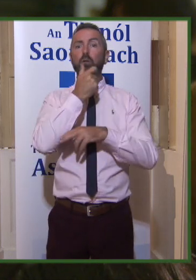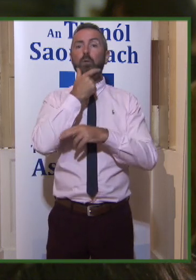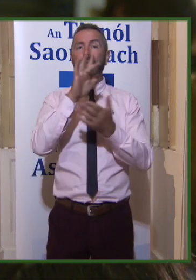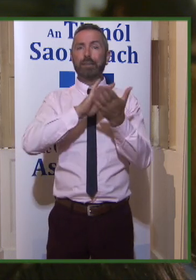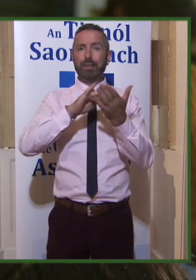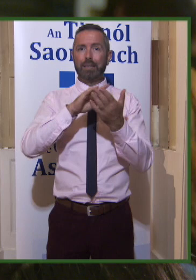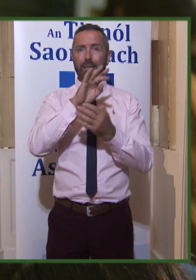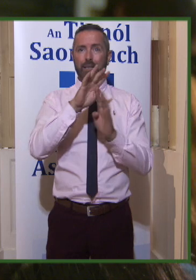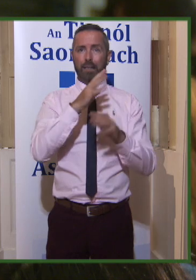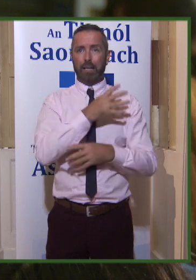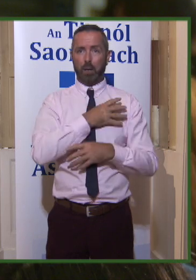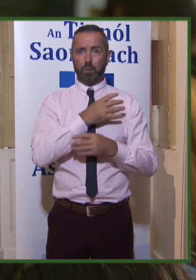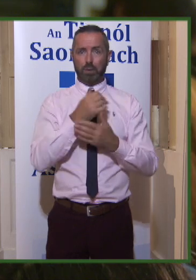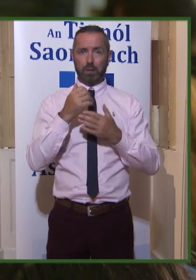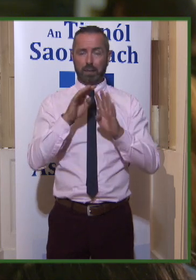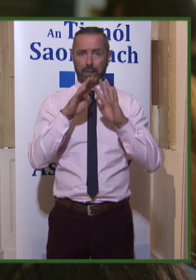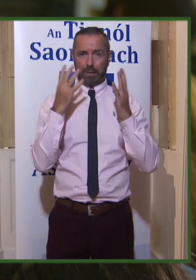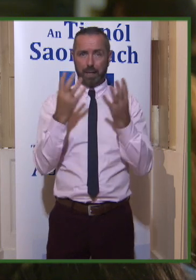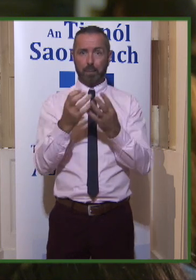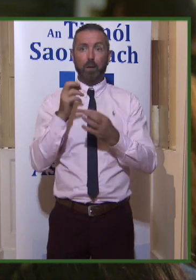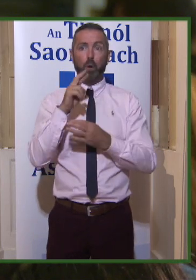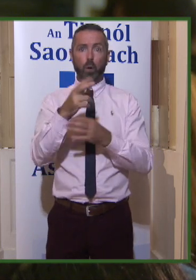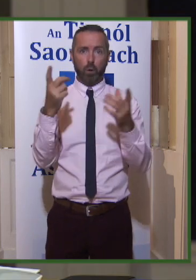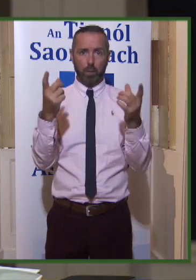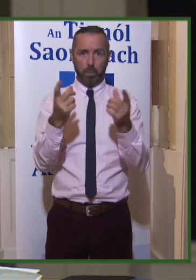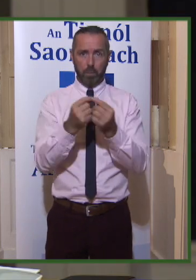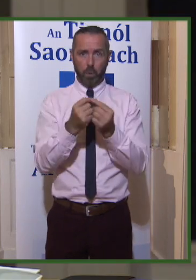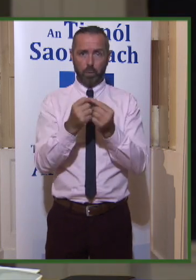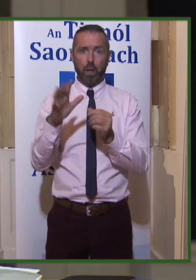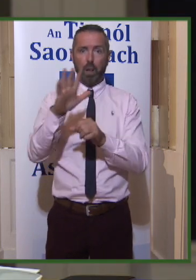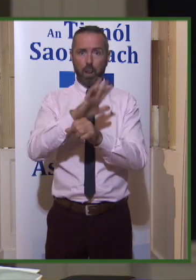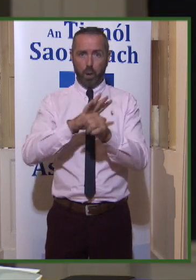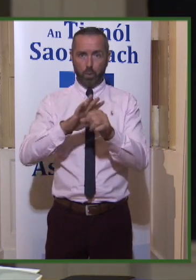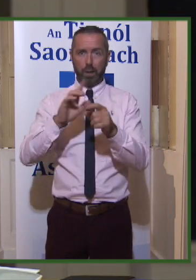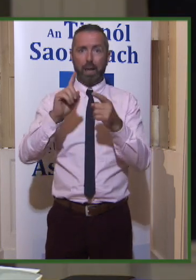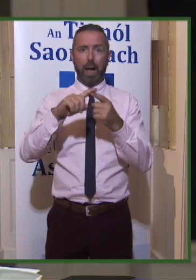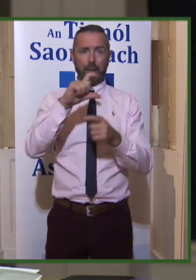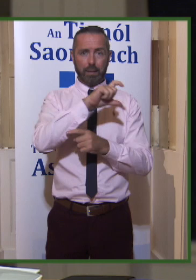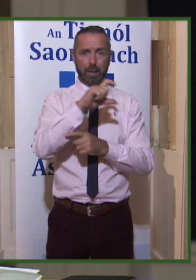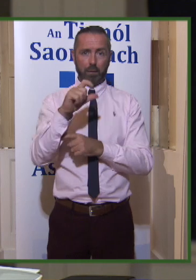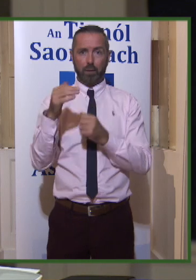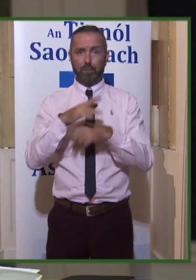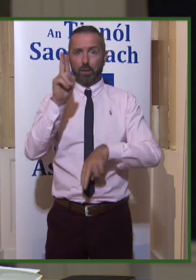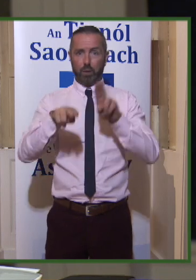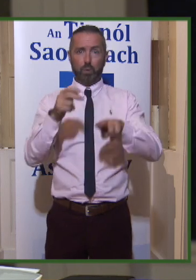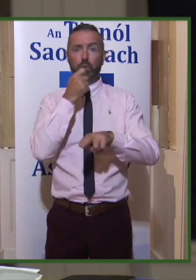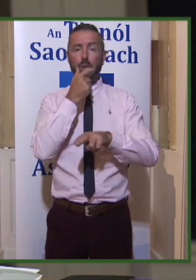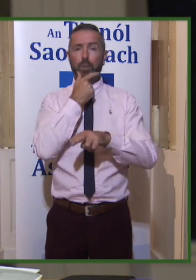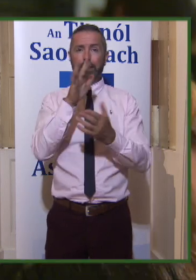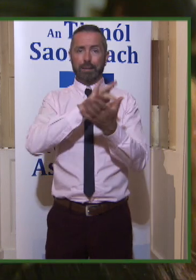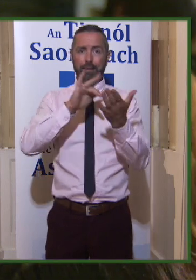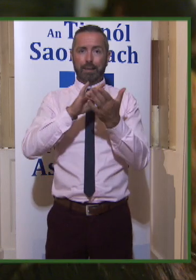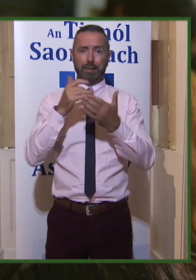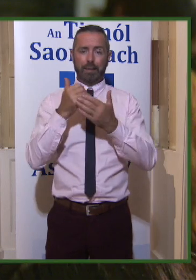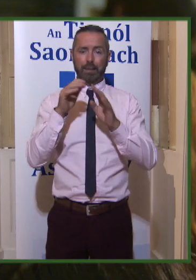Assembly should be provided with secretarial support, or both local councillors and councillors on the new Dublin City Assembly? Okay, the Should, same.